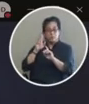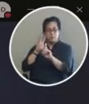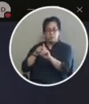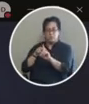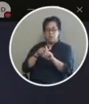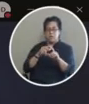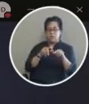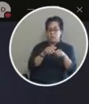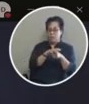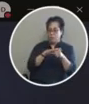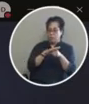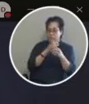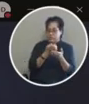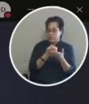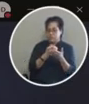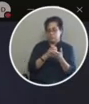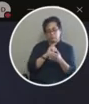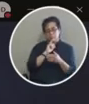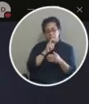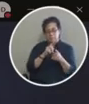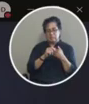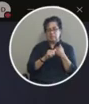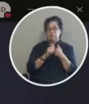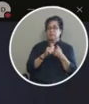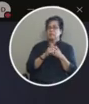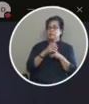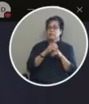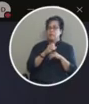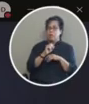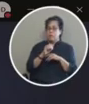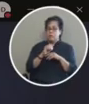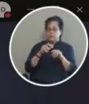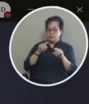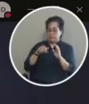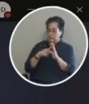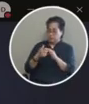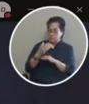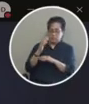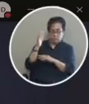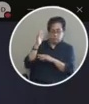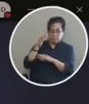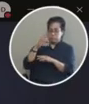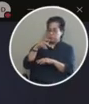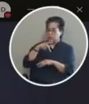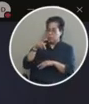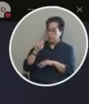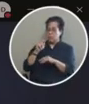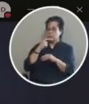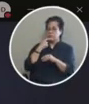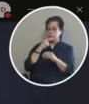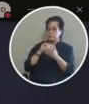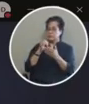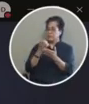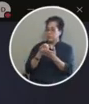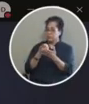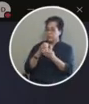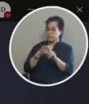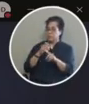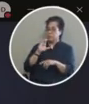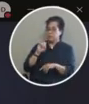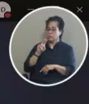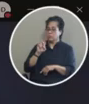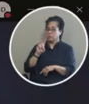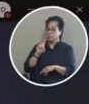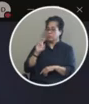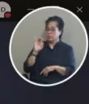local economy is in peril. This morning's PowerPoint presentation by the city states that the economic fallout from COVID-19, quote,